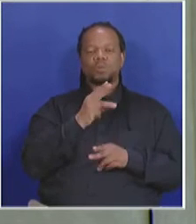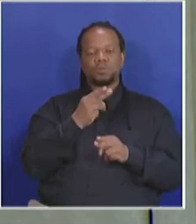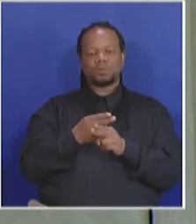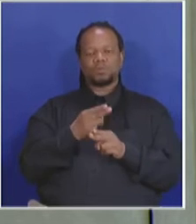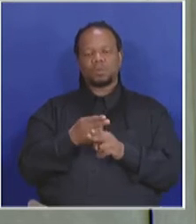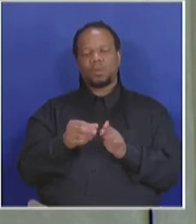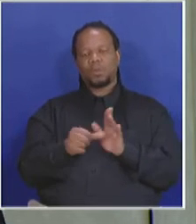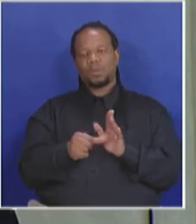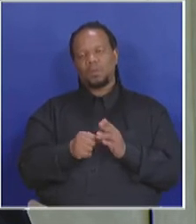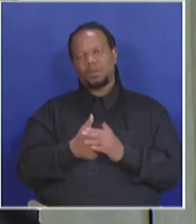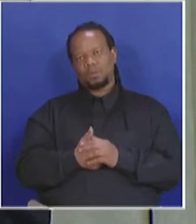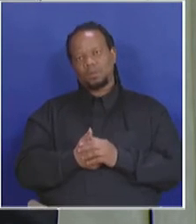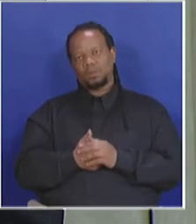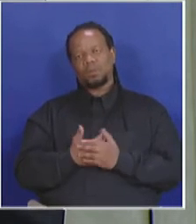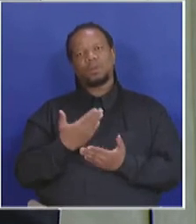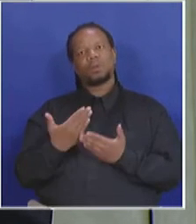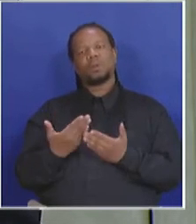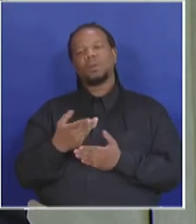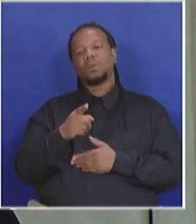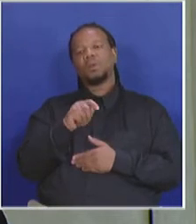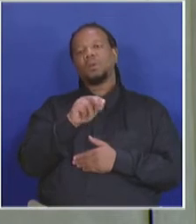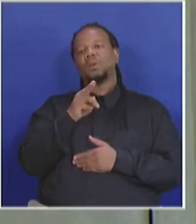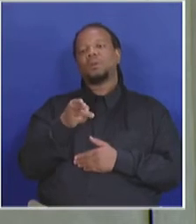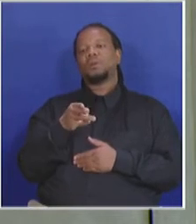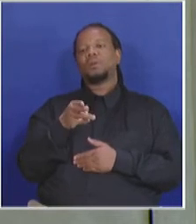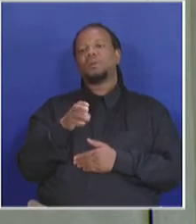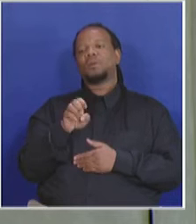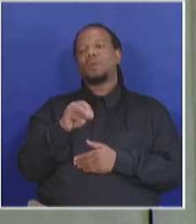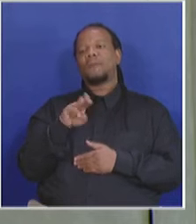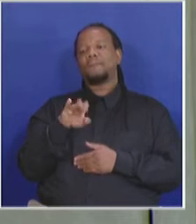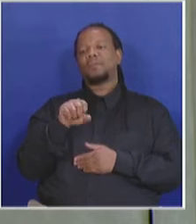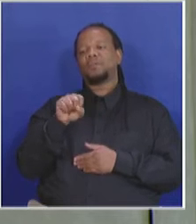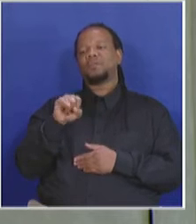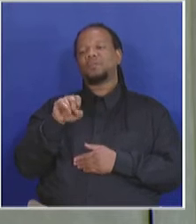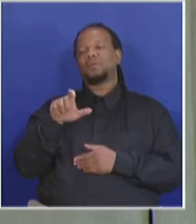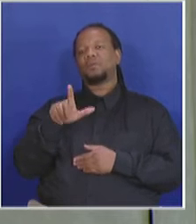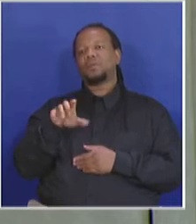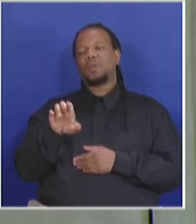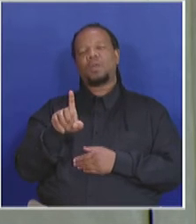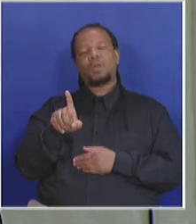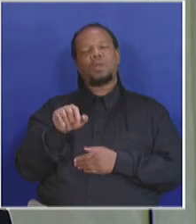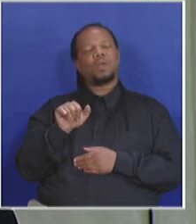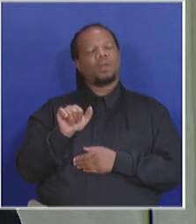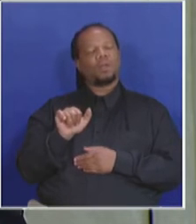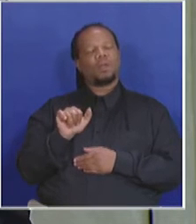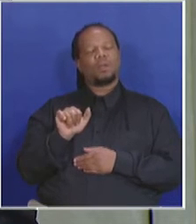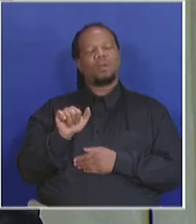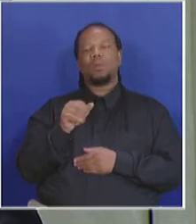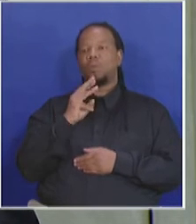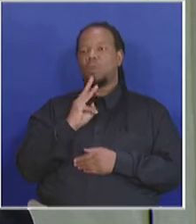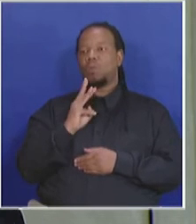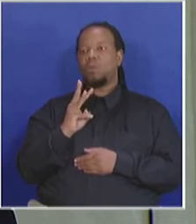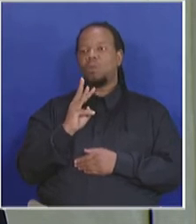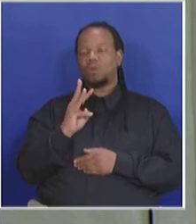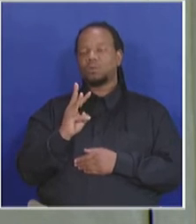is a fact that in Tembisile municipality, there is no water sources. The municipalities